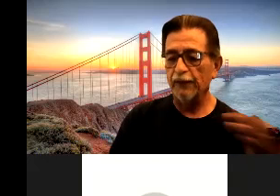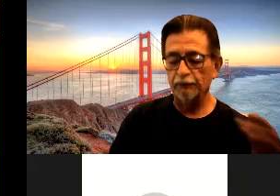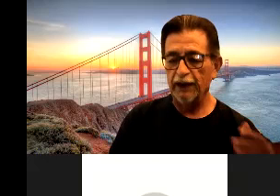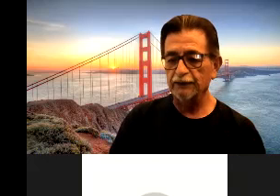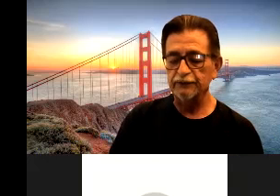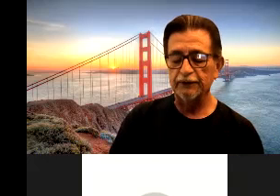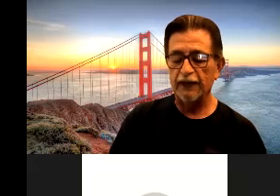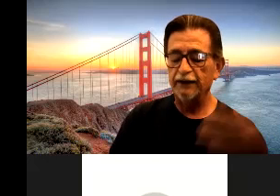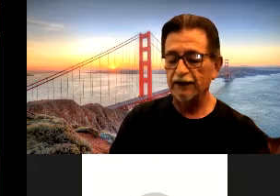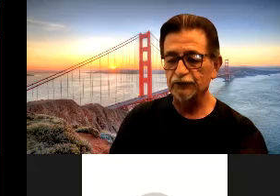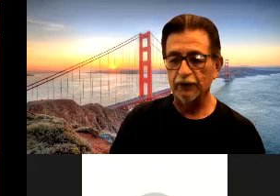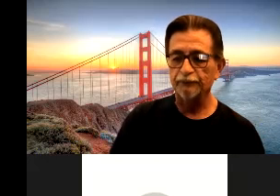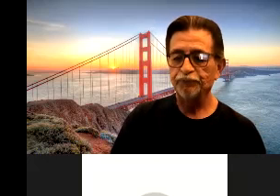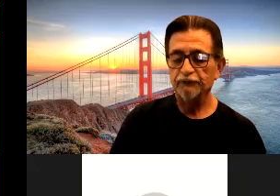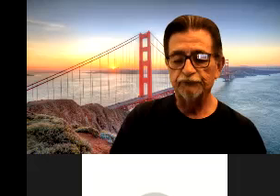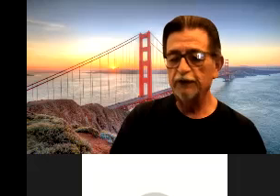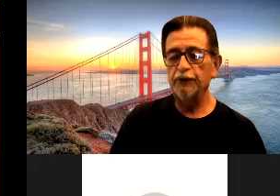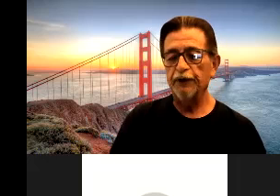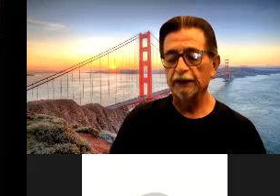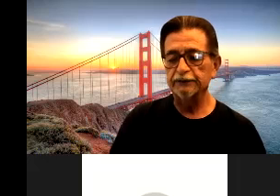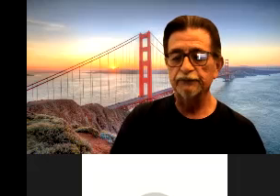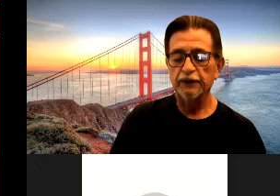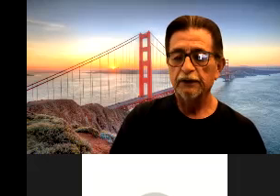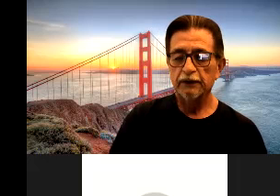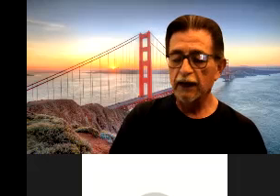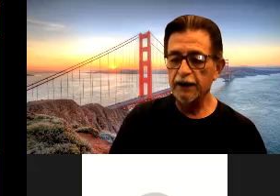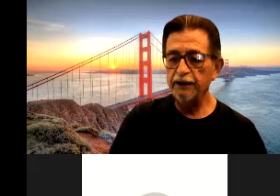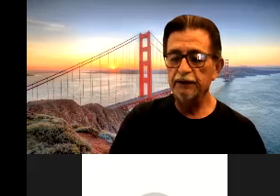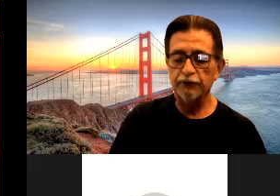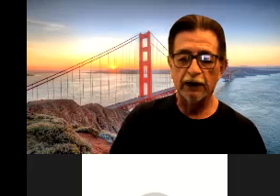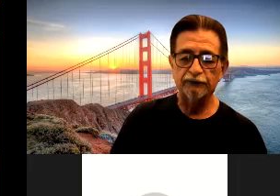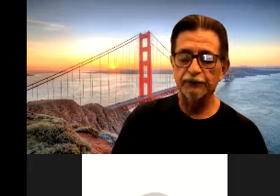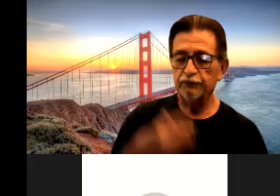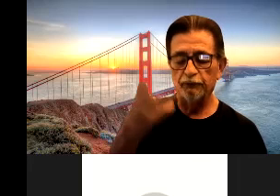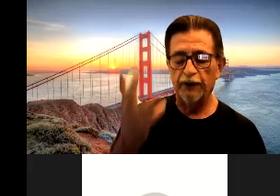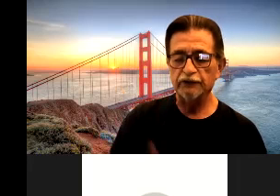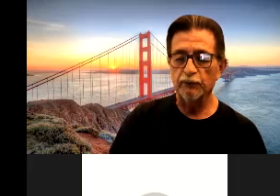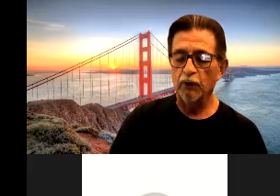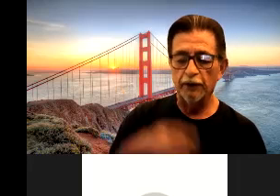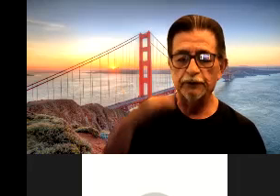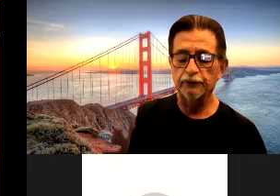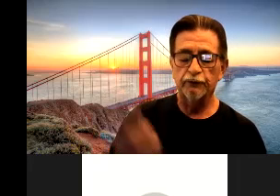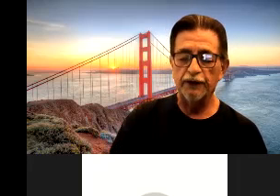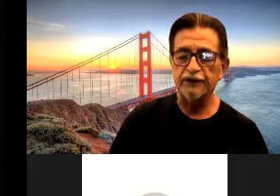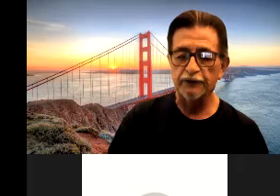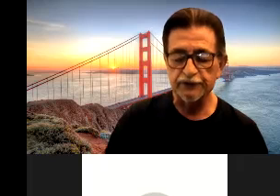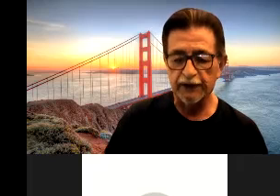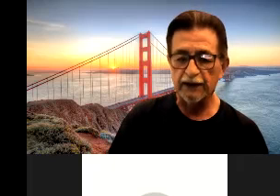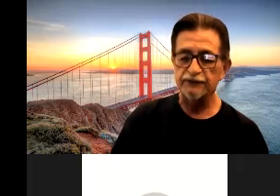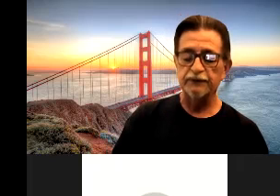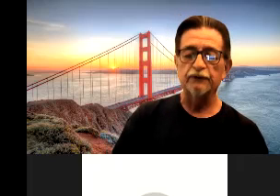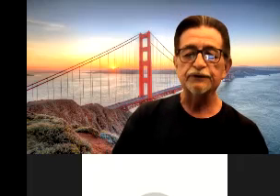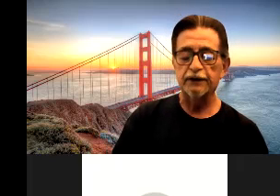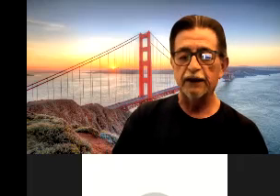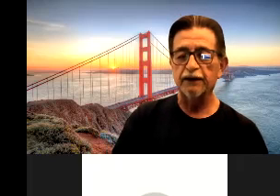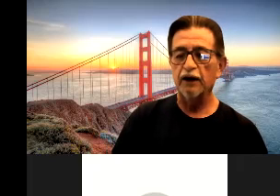get rid of that reaction and that electron. Very reactive. A lot of heat given off. It reacts with water, creates hydrogen